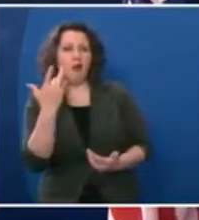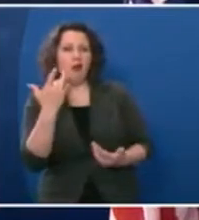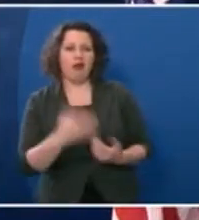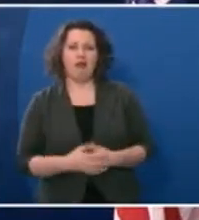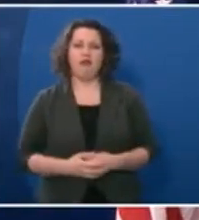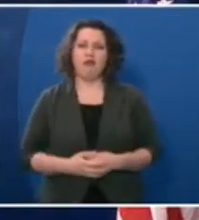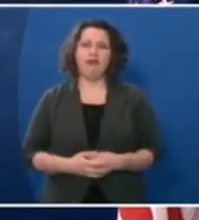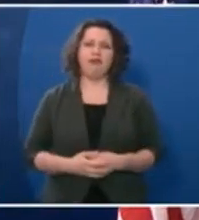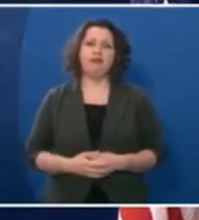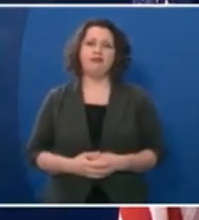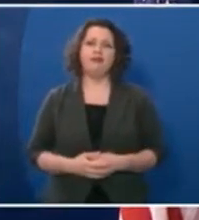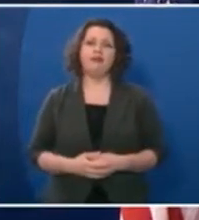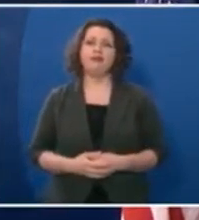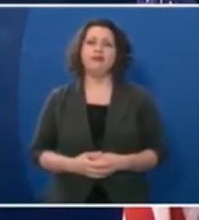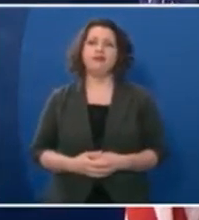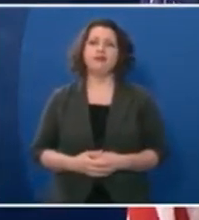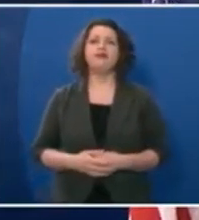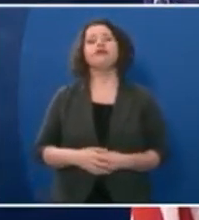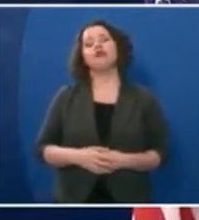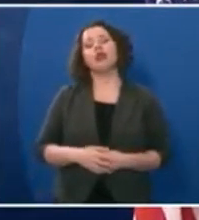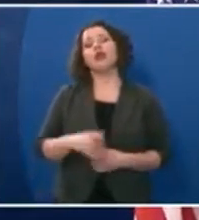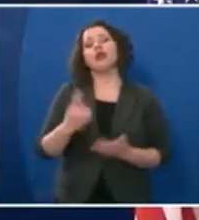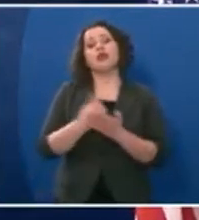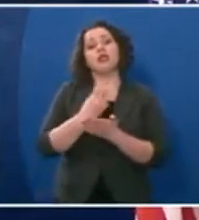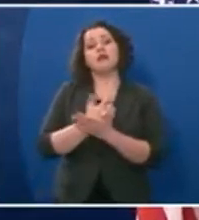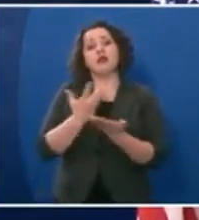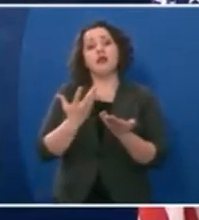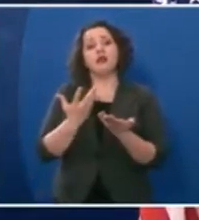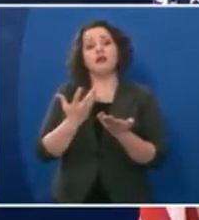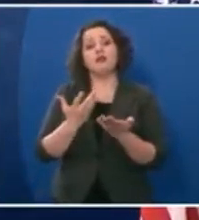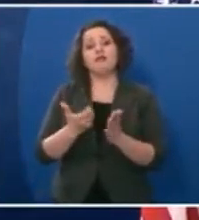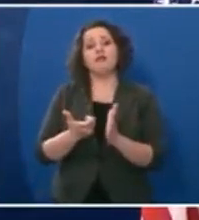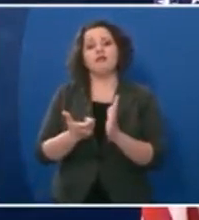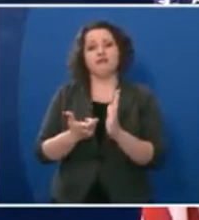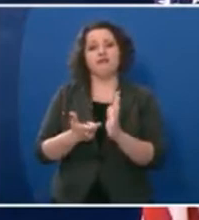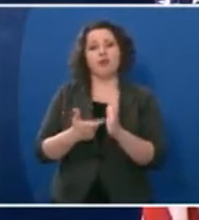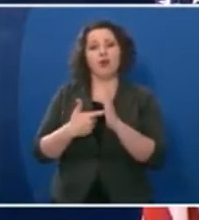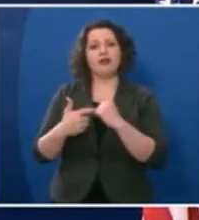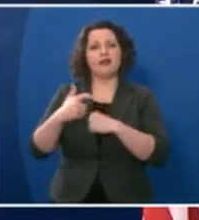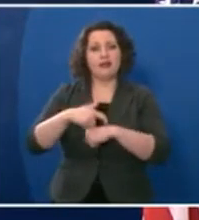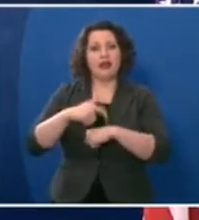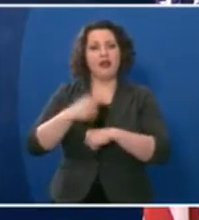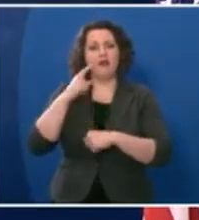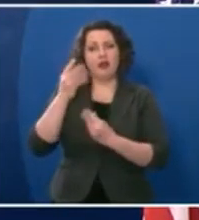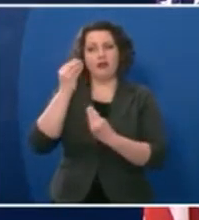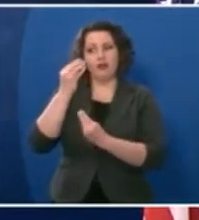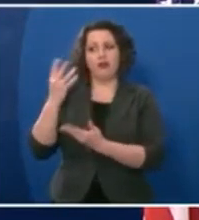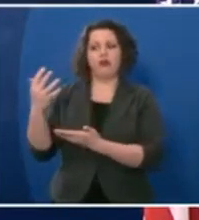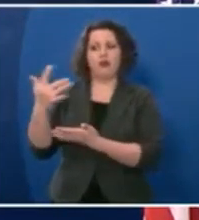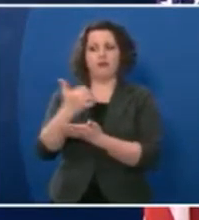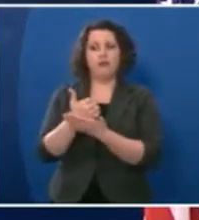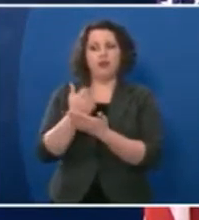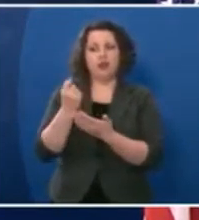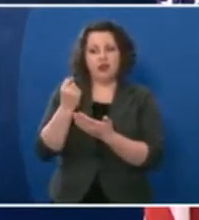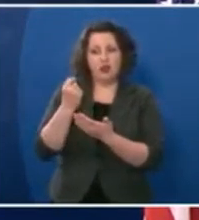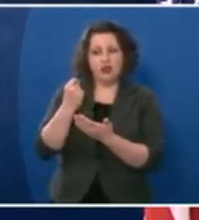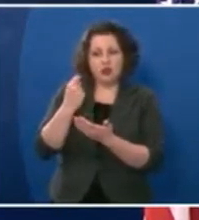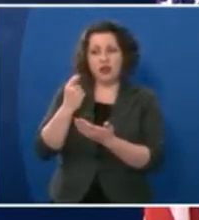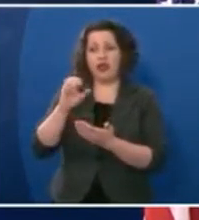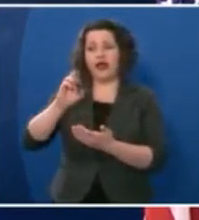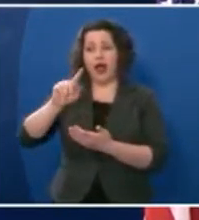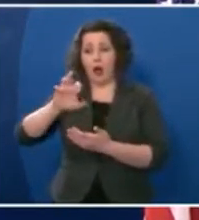I think sometimes it takes us a little bit of time to pull together the information and to understand whether there has been an